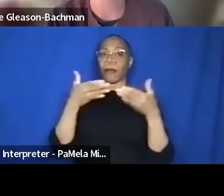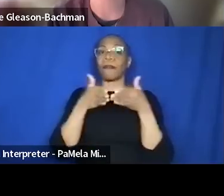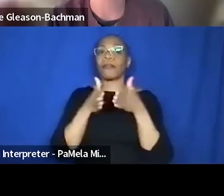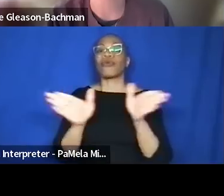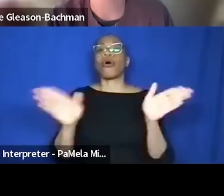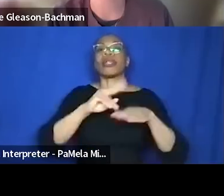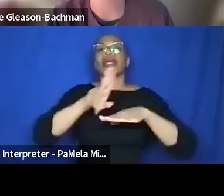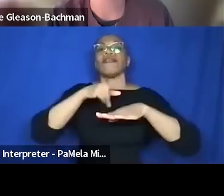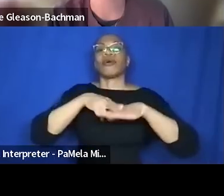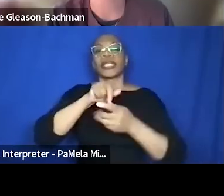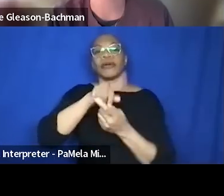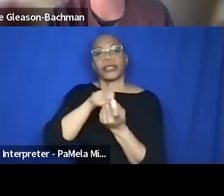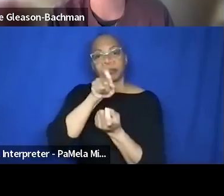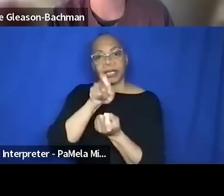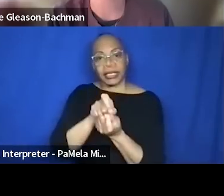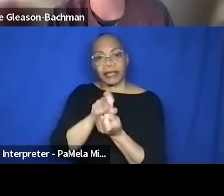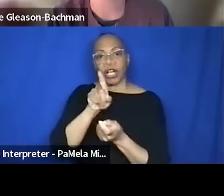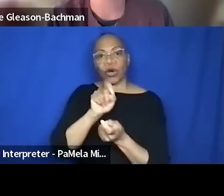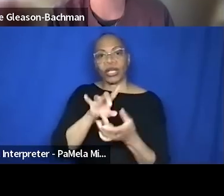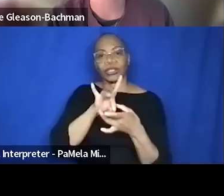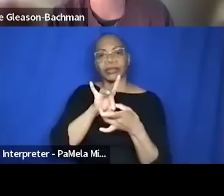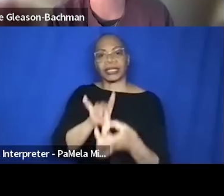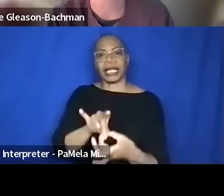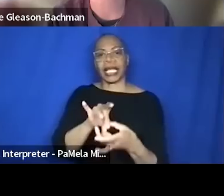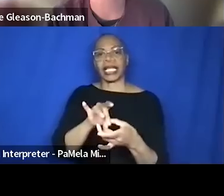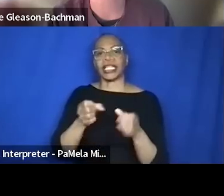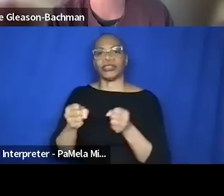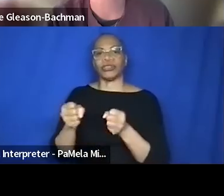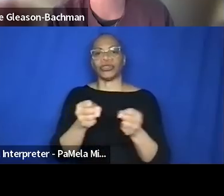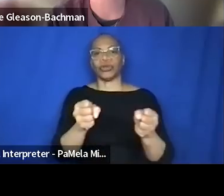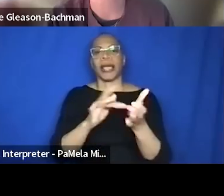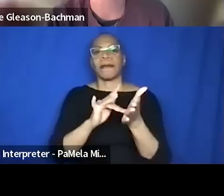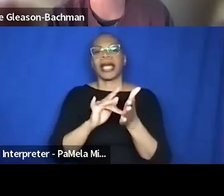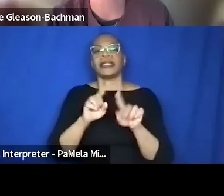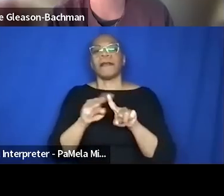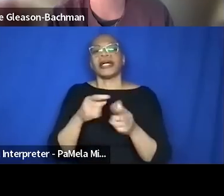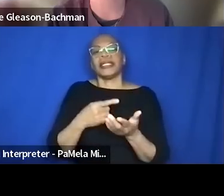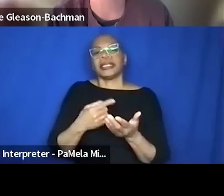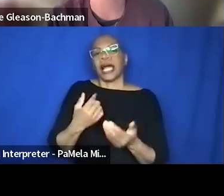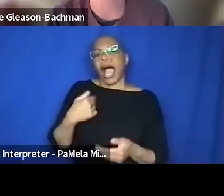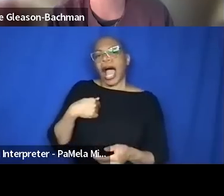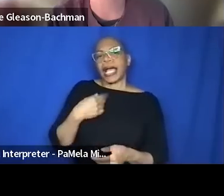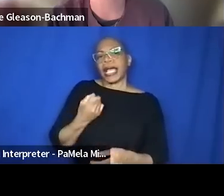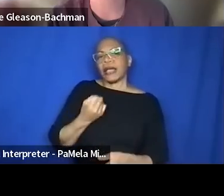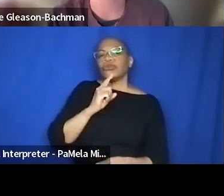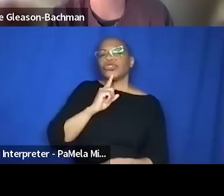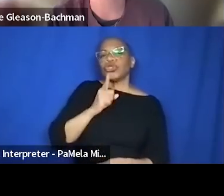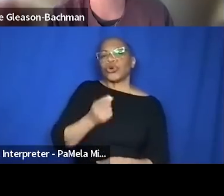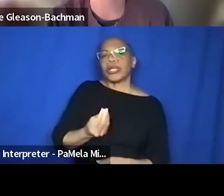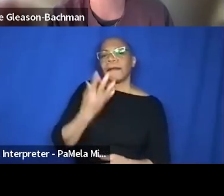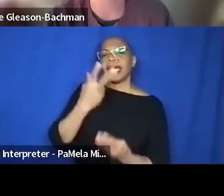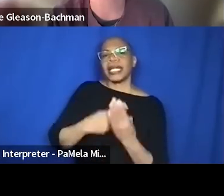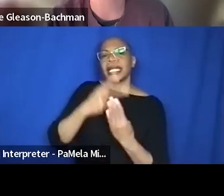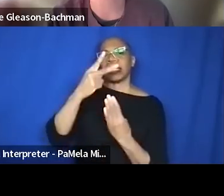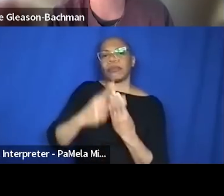been specific questions about street medicine, but also touch upon I'm sure there are many programs on the call that are